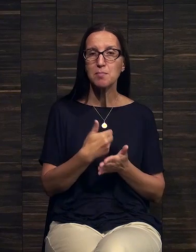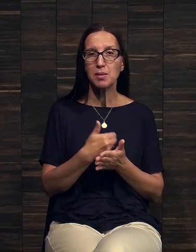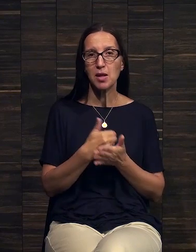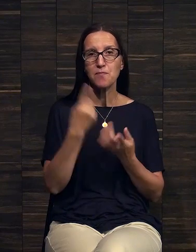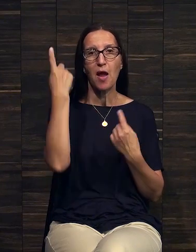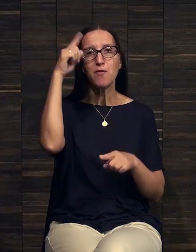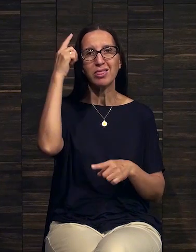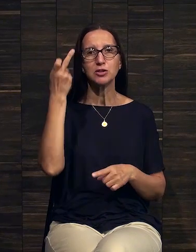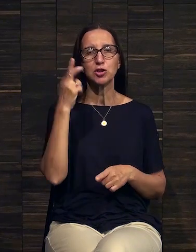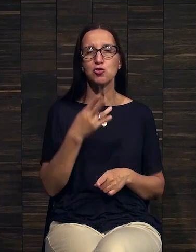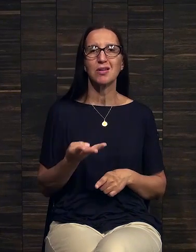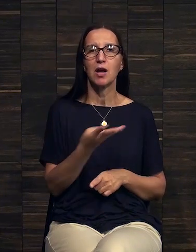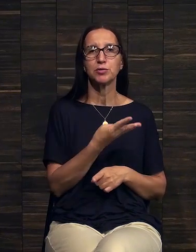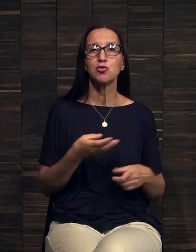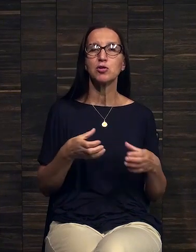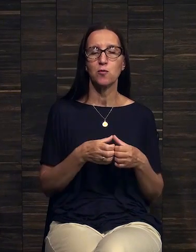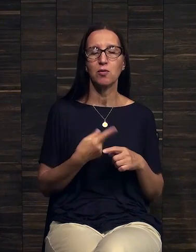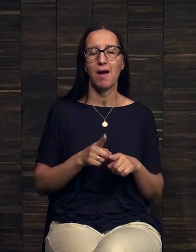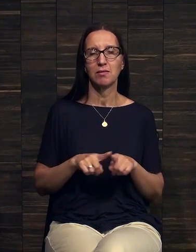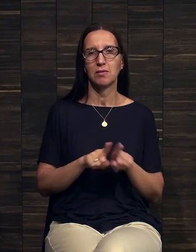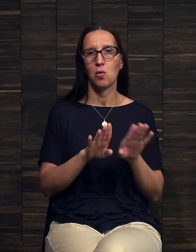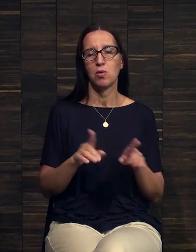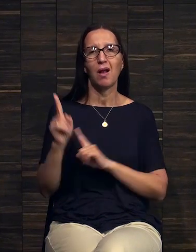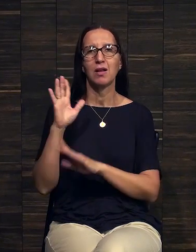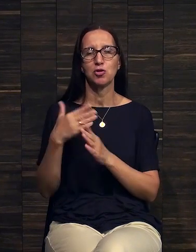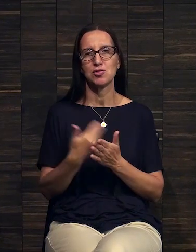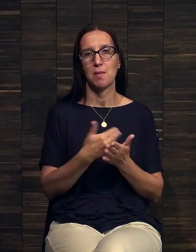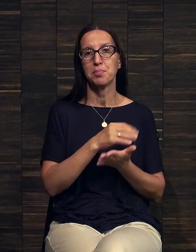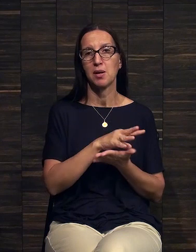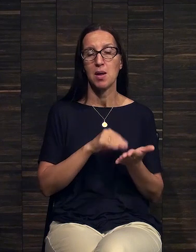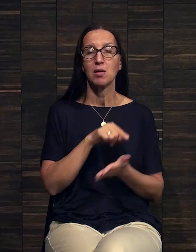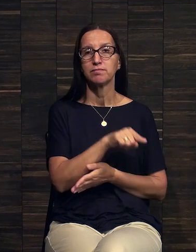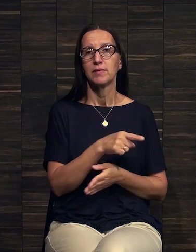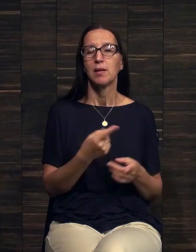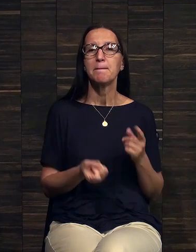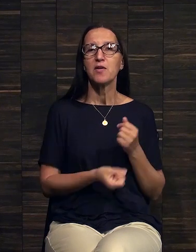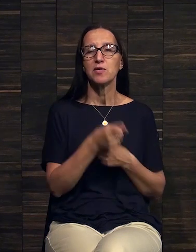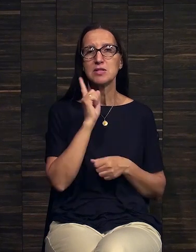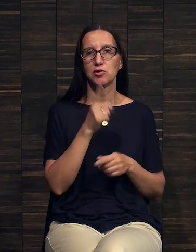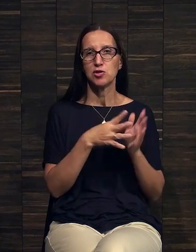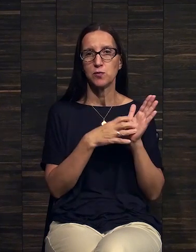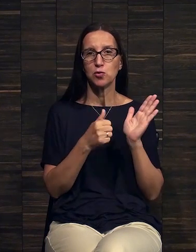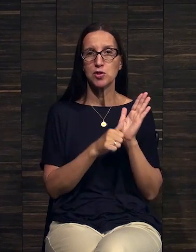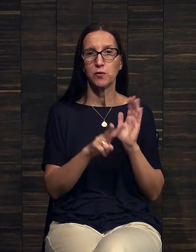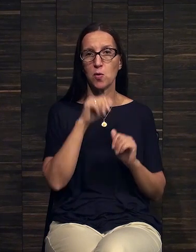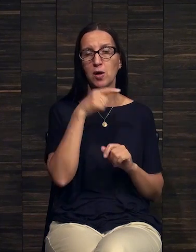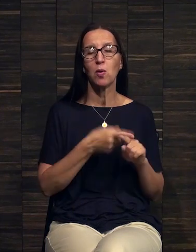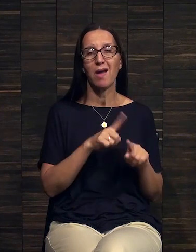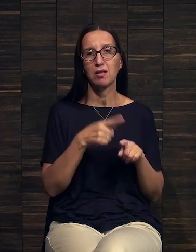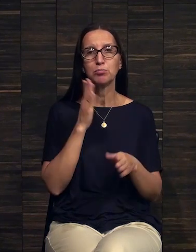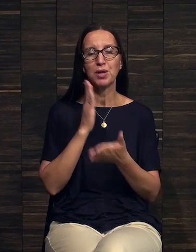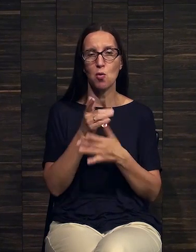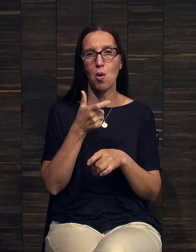an external request, Fantastic Four. This is a classic example. It came into being in